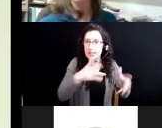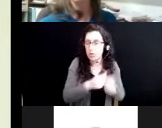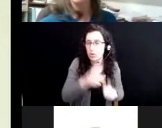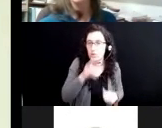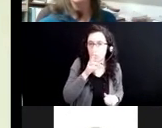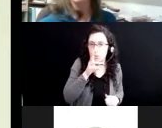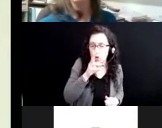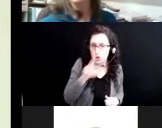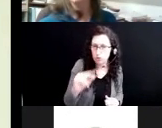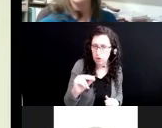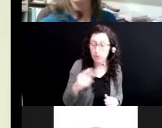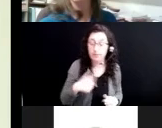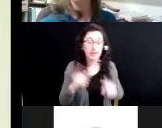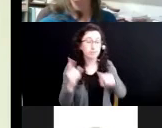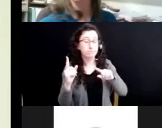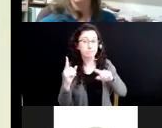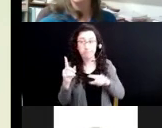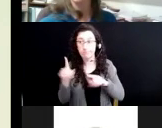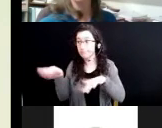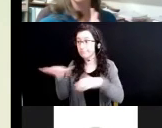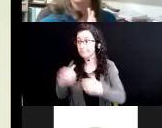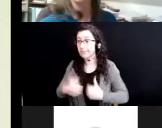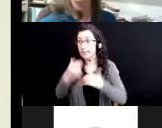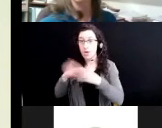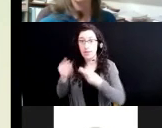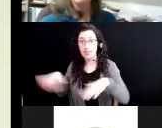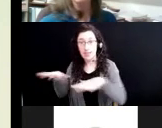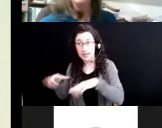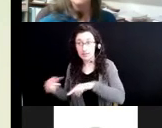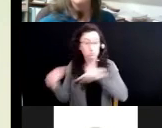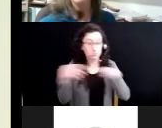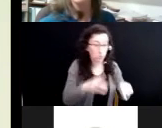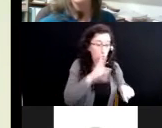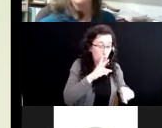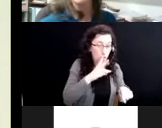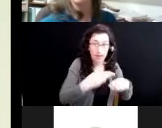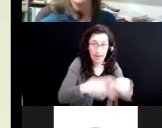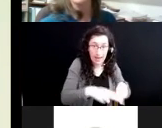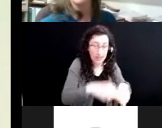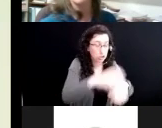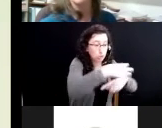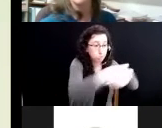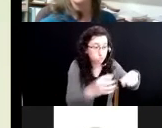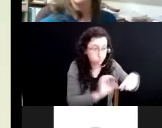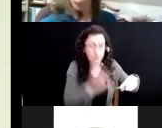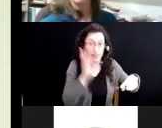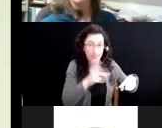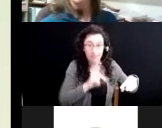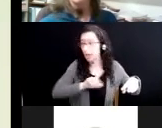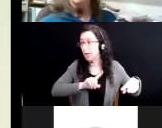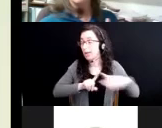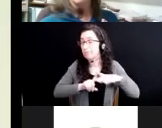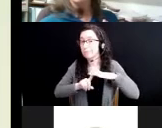Once they lay their egg mass, they're out of there. And they're up in the uplands, and they need